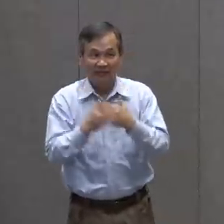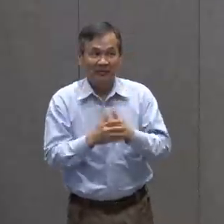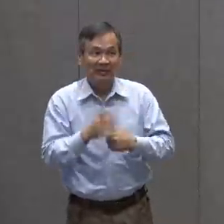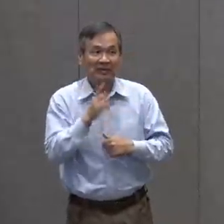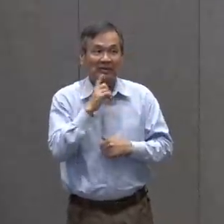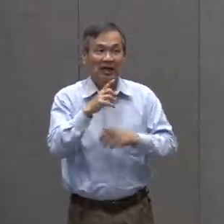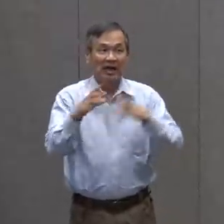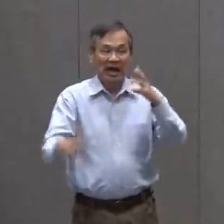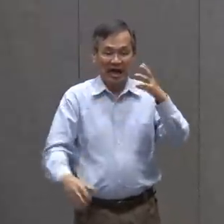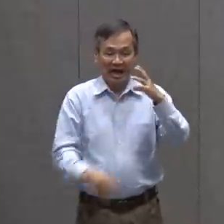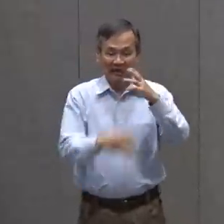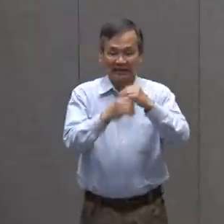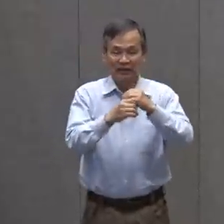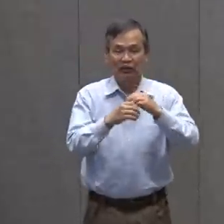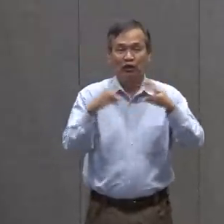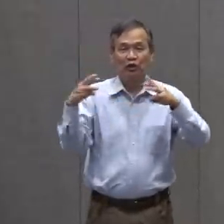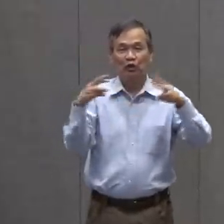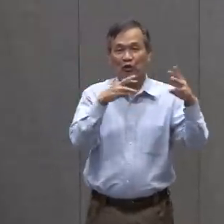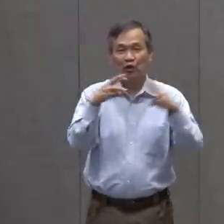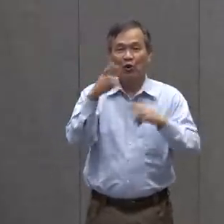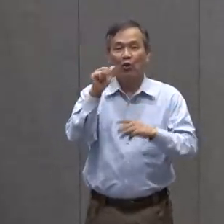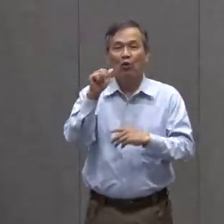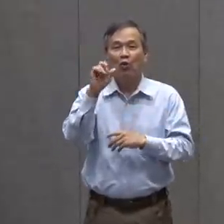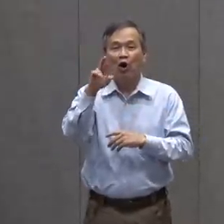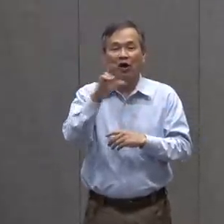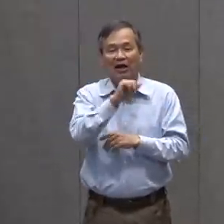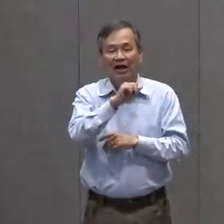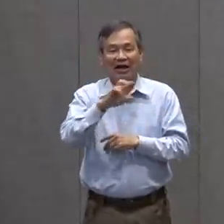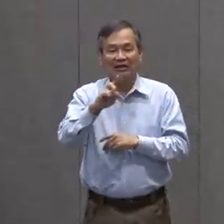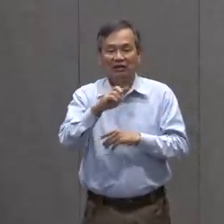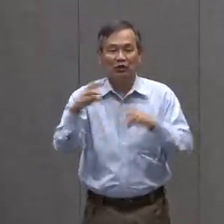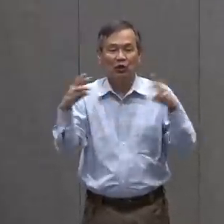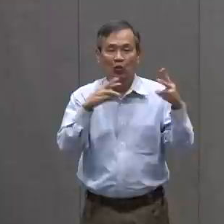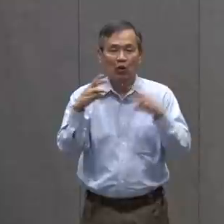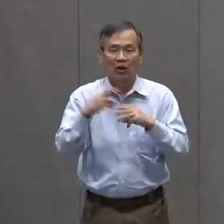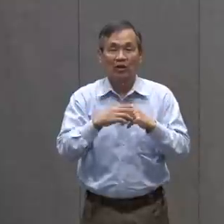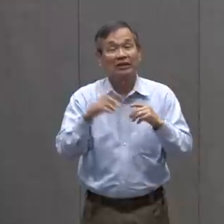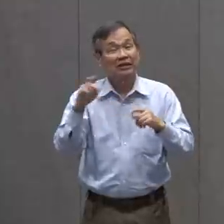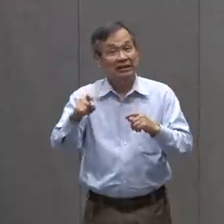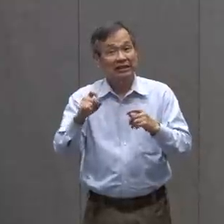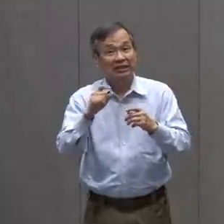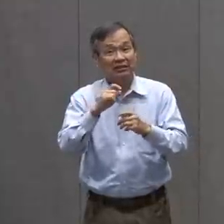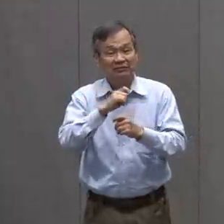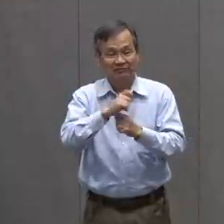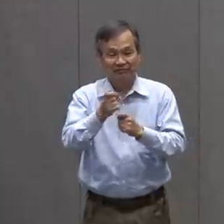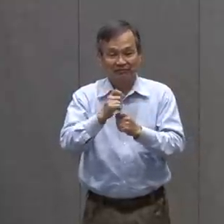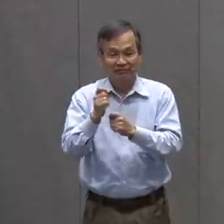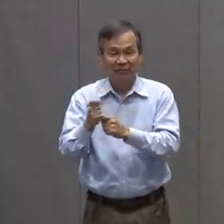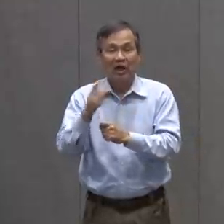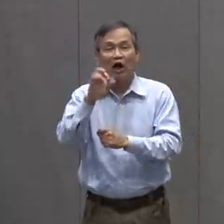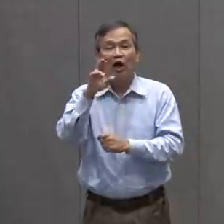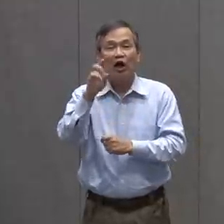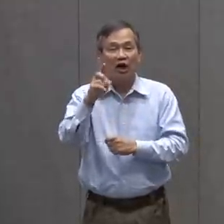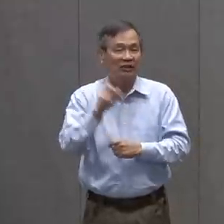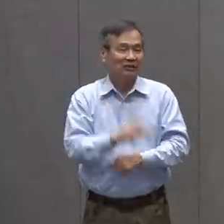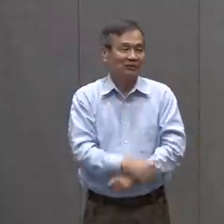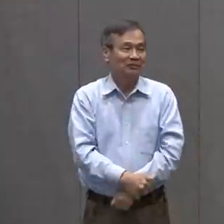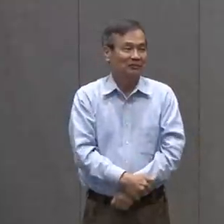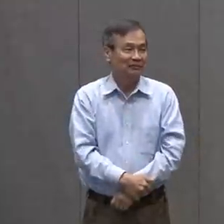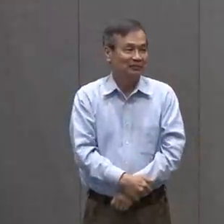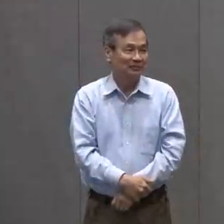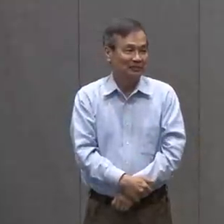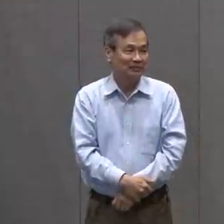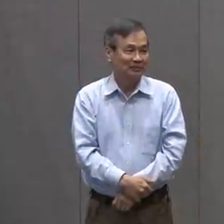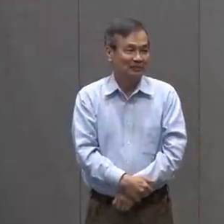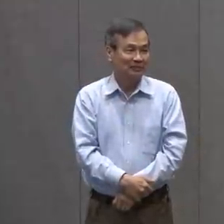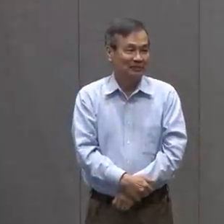War. And this you will need a deck of cards. Did you want to? Sure. So make